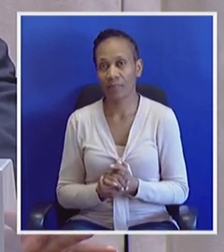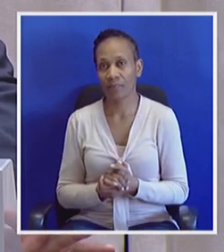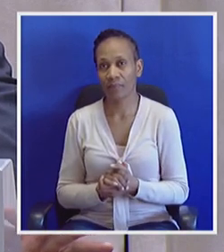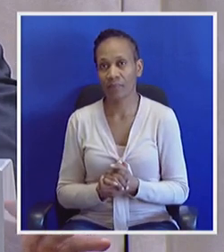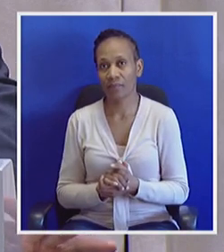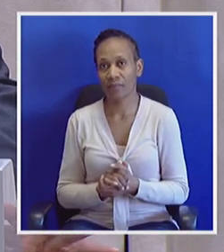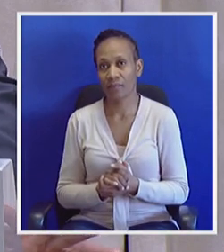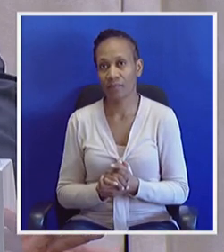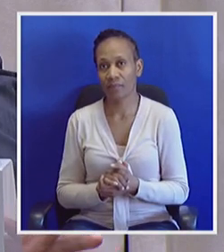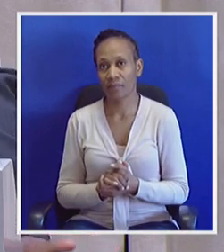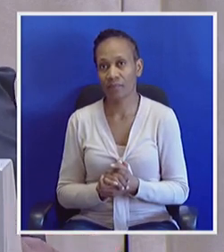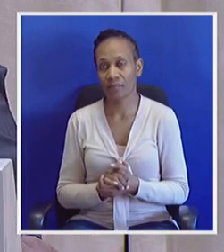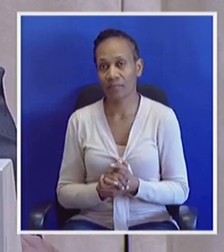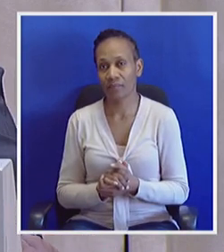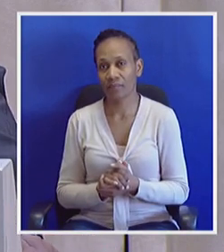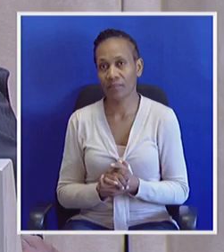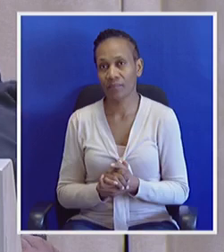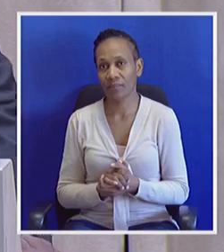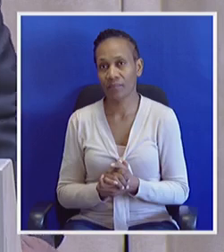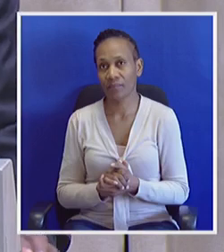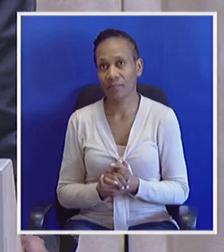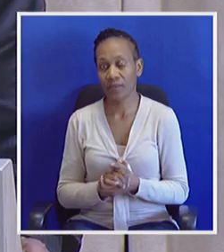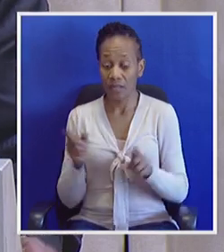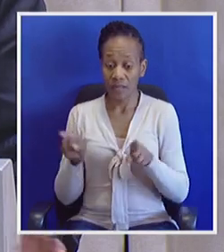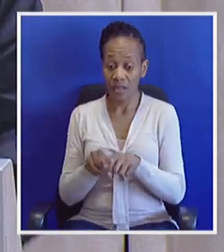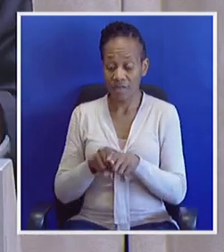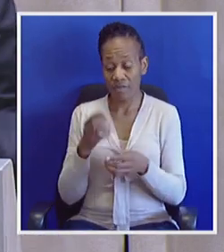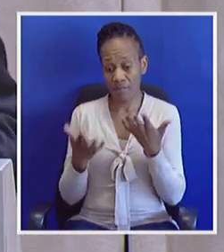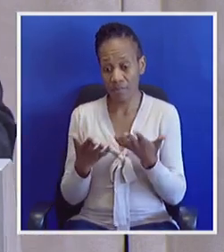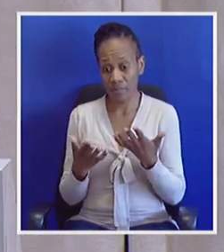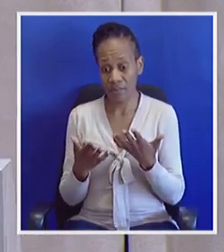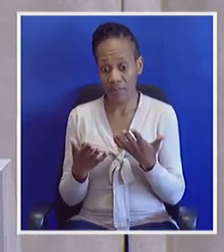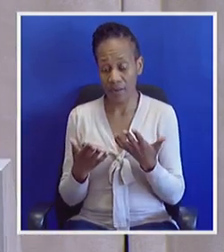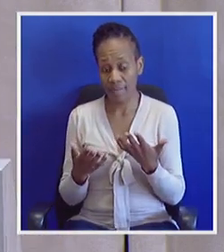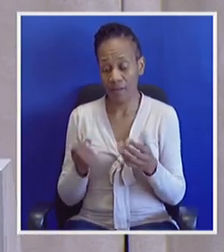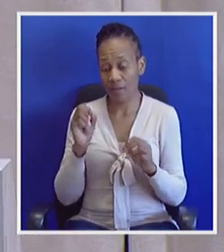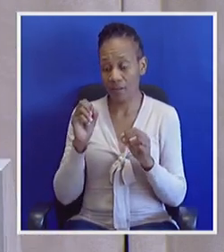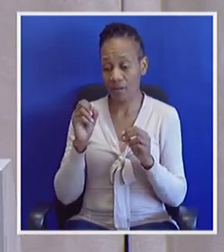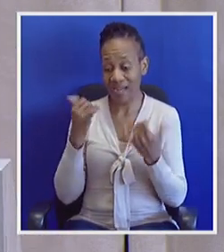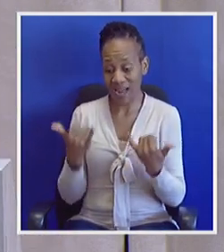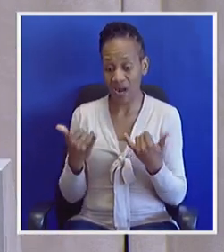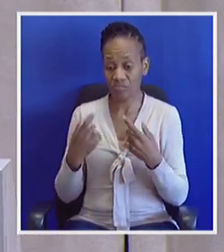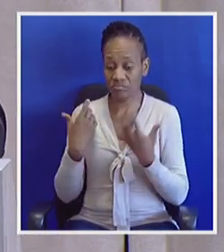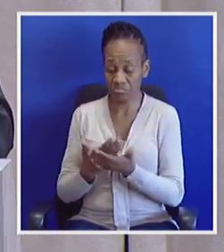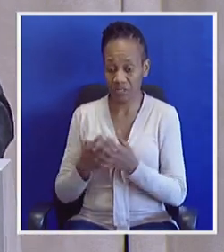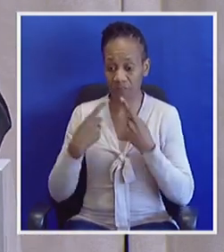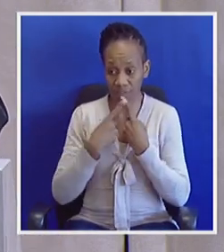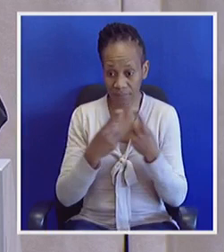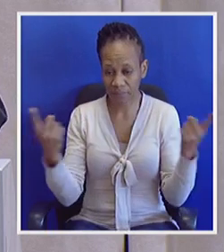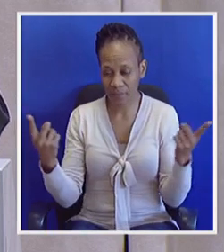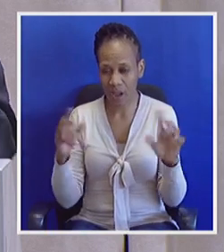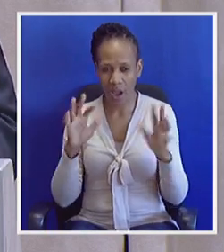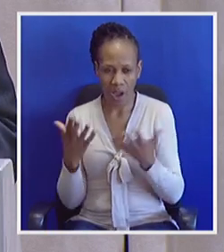can expect that there could well be. In this case, I do not have the specific details of the type